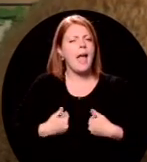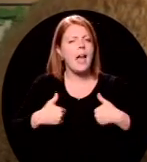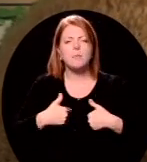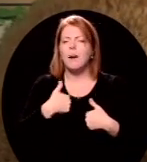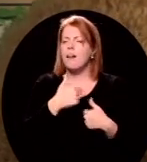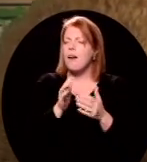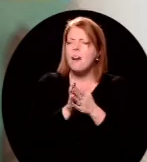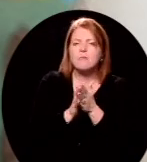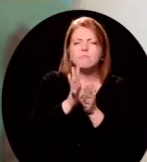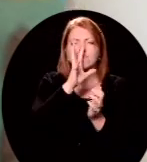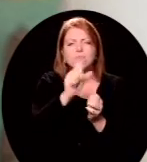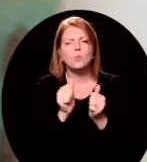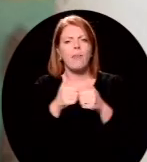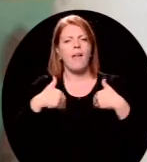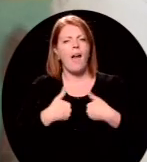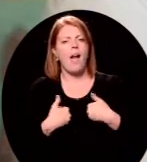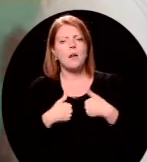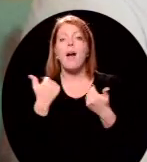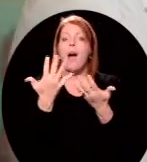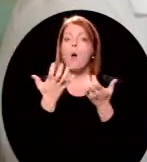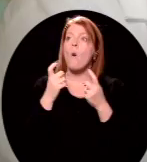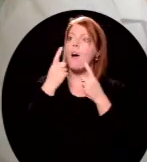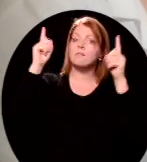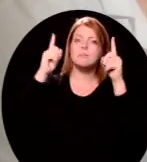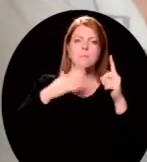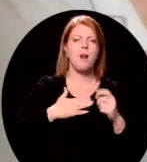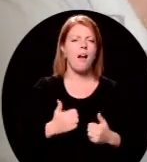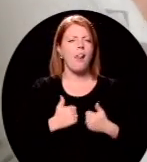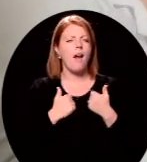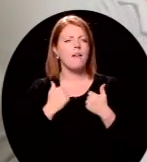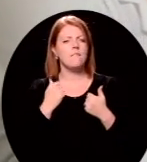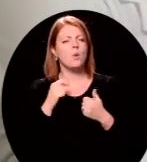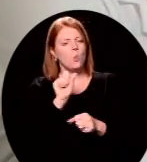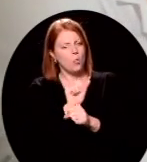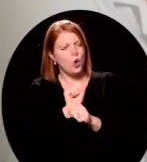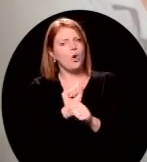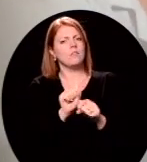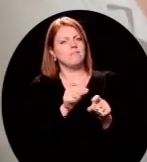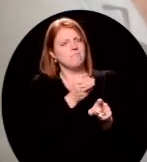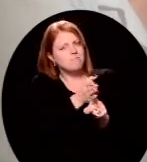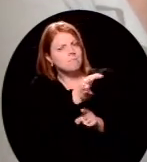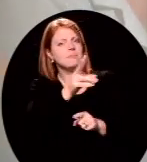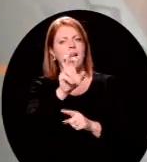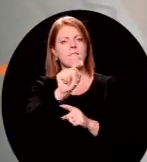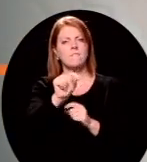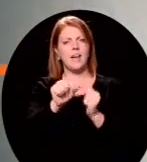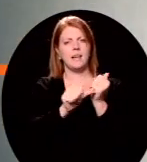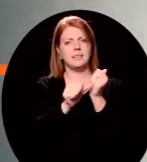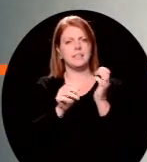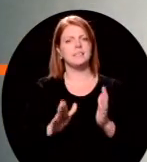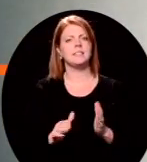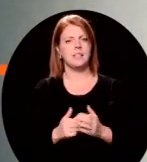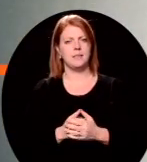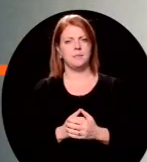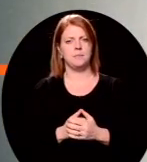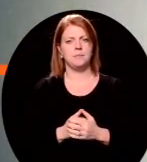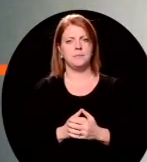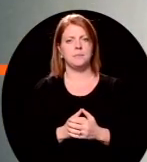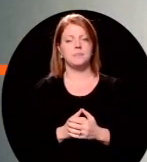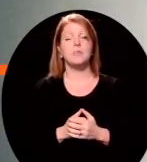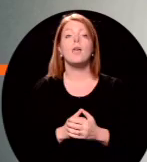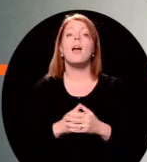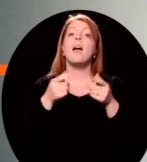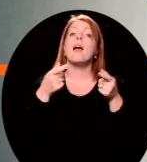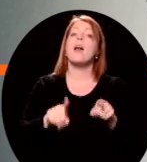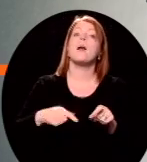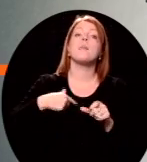Animals are my passion. I want to go somewhere in my life. I want to actually become a vet assistant. It's really cool. When